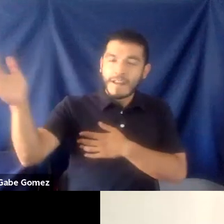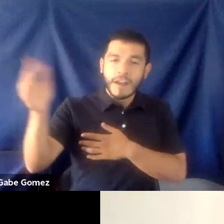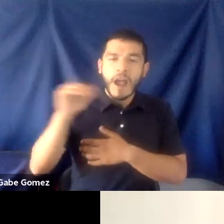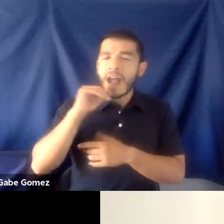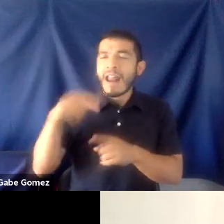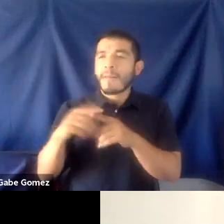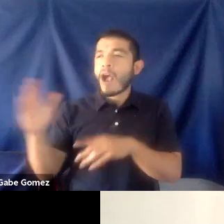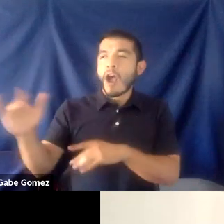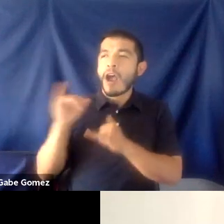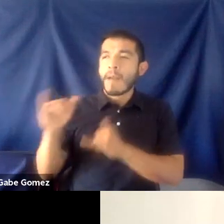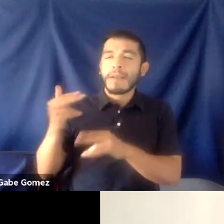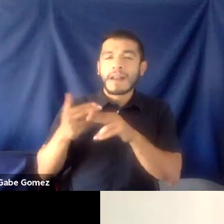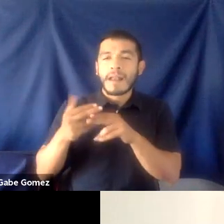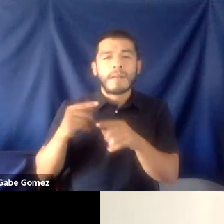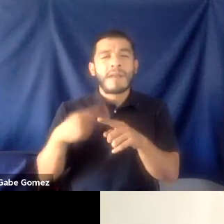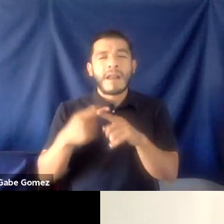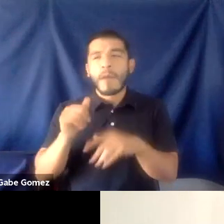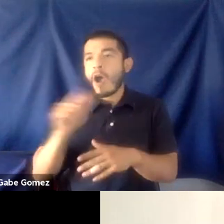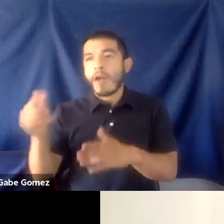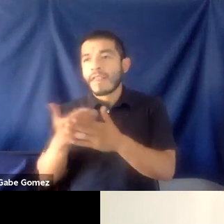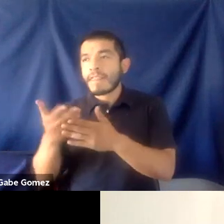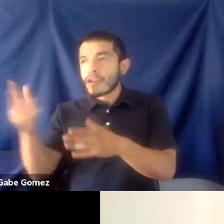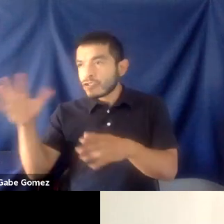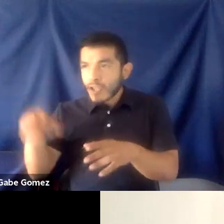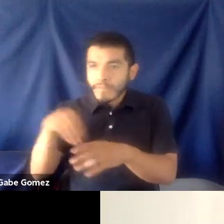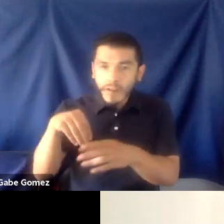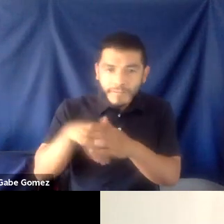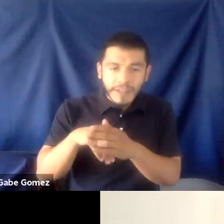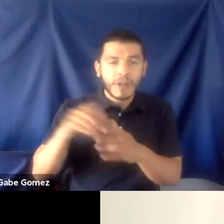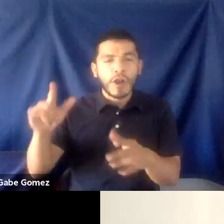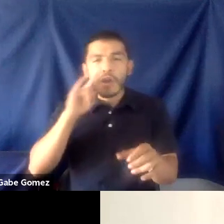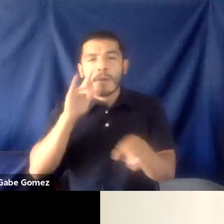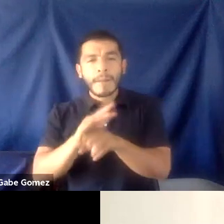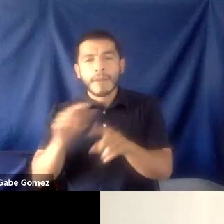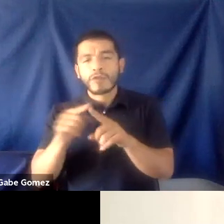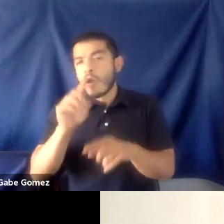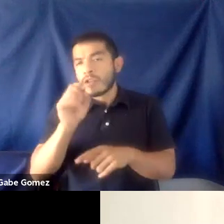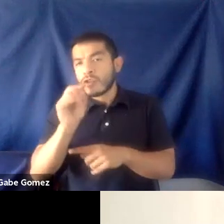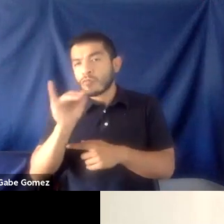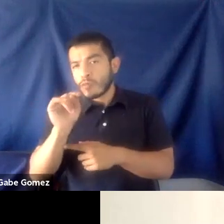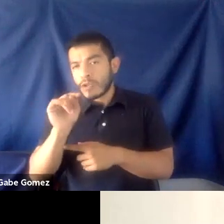common name, but about all the movements she'd been involved in, her commitment to Detroit, her commitment to,